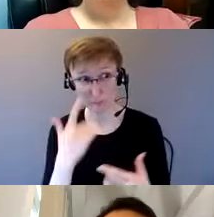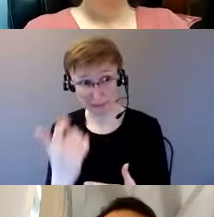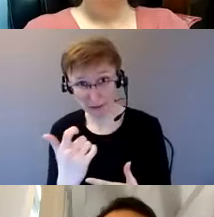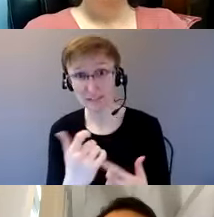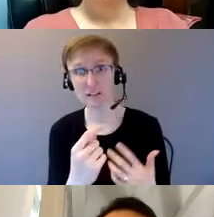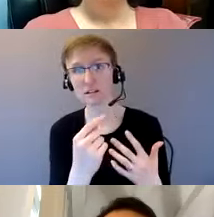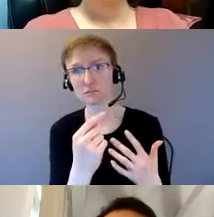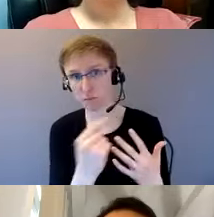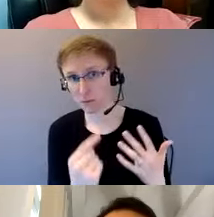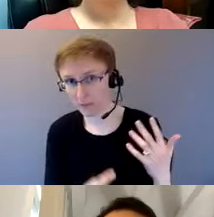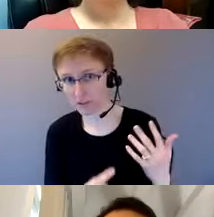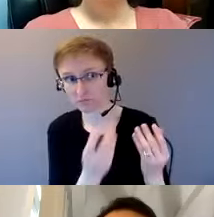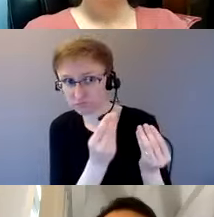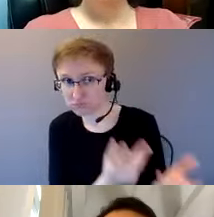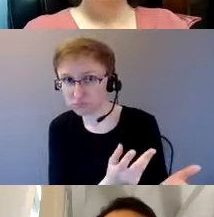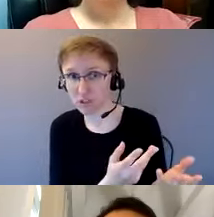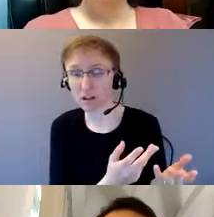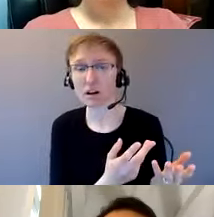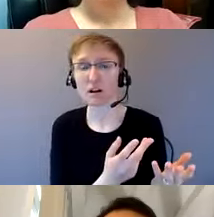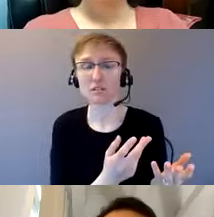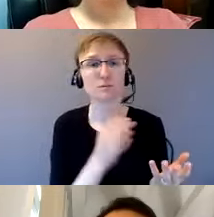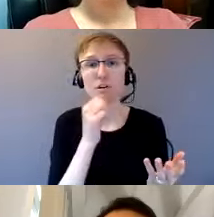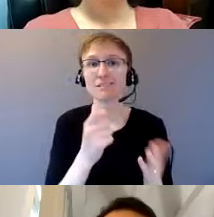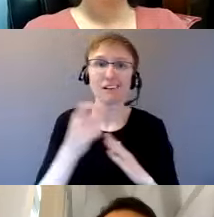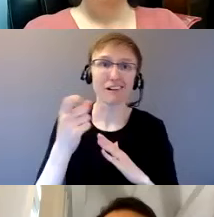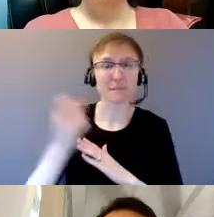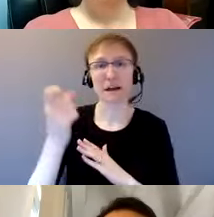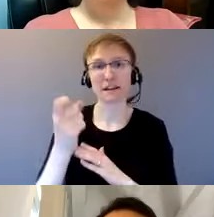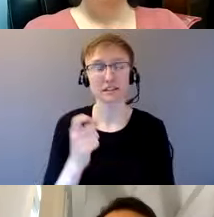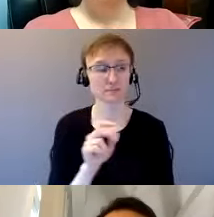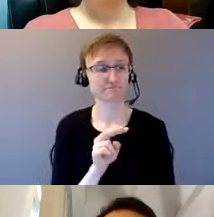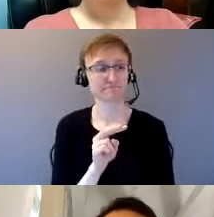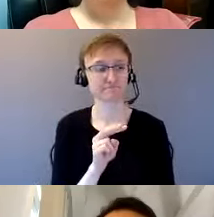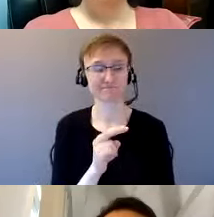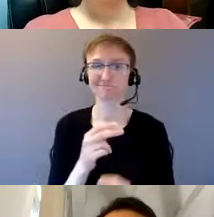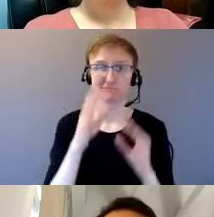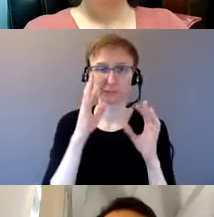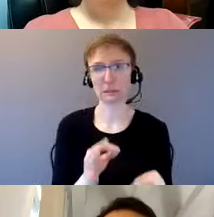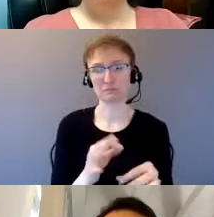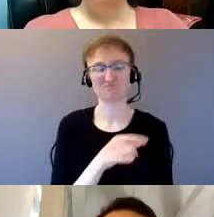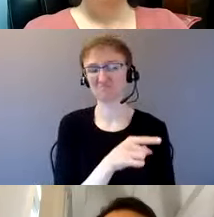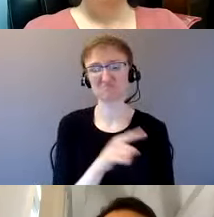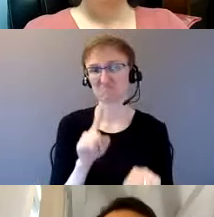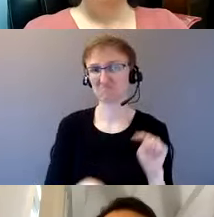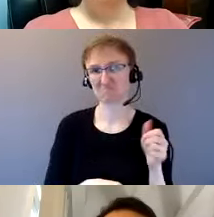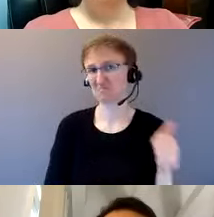before just kind of going automatically to, oh, this is, you're incapable.